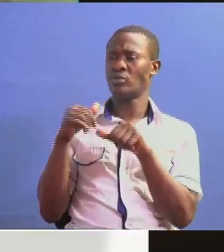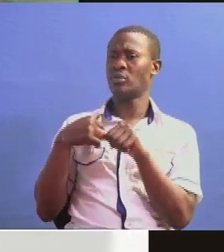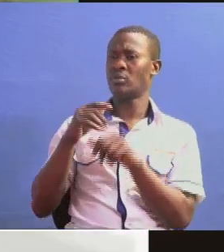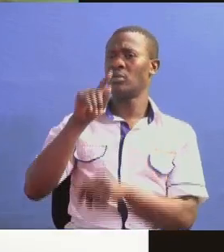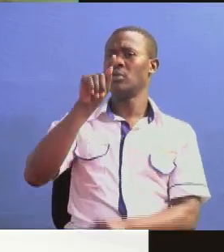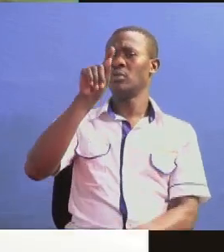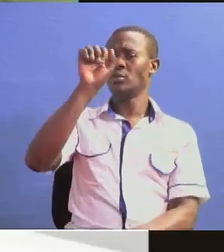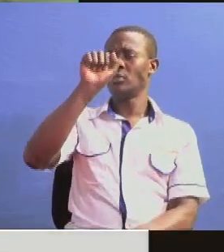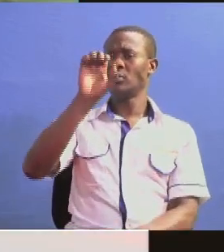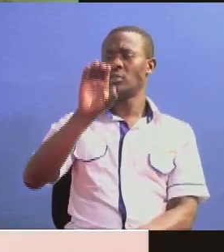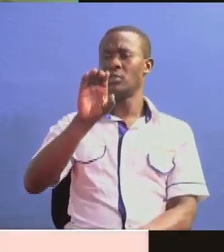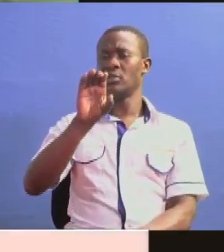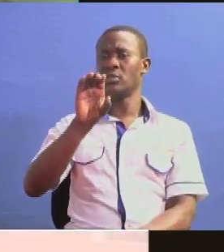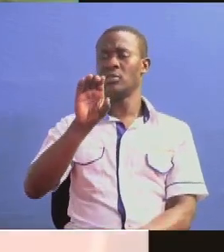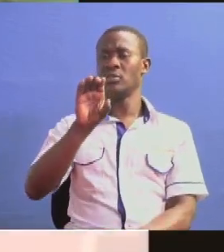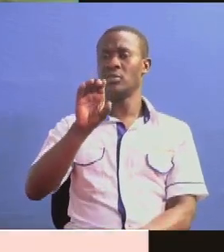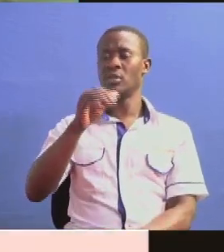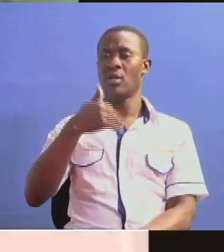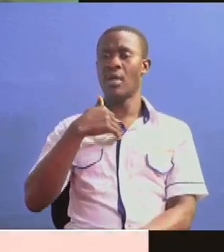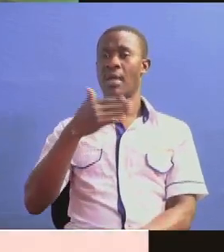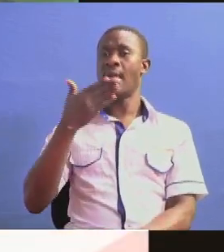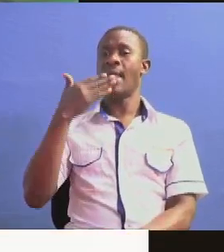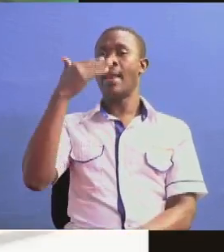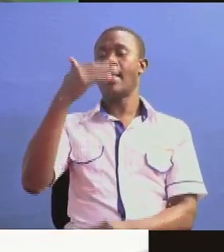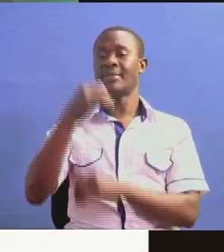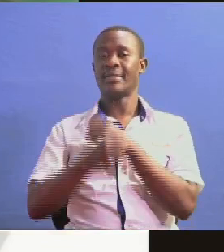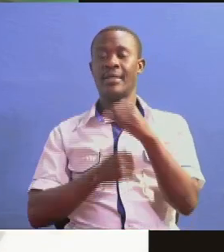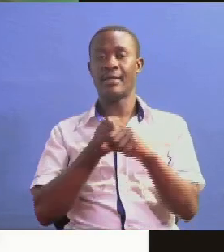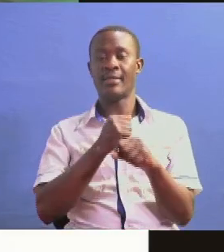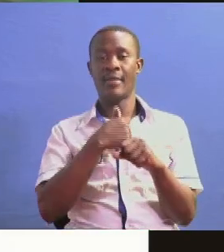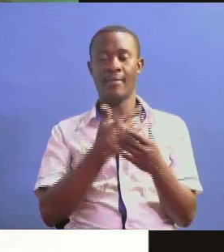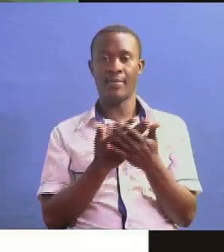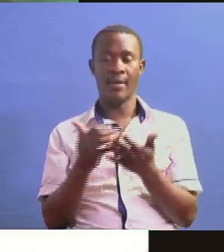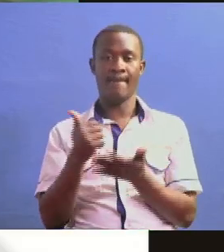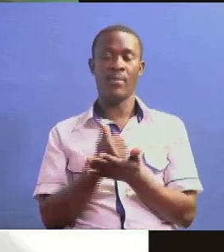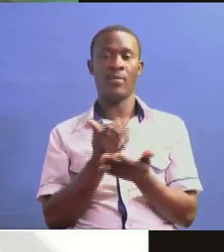TSC CEO said, by next year they will be absorbed.